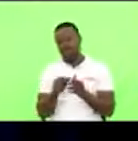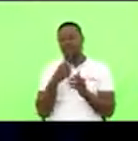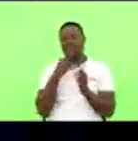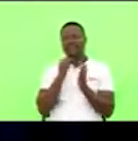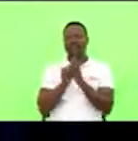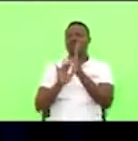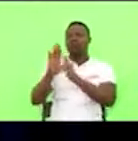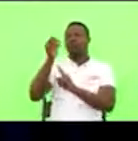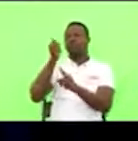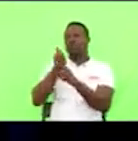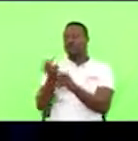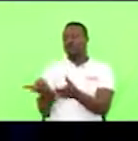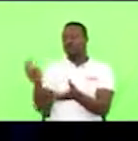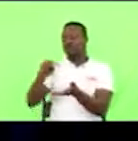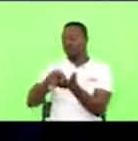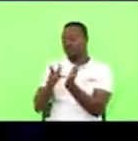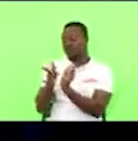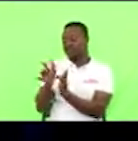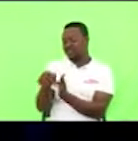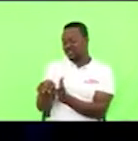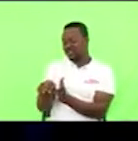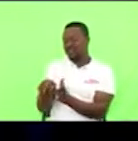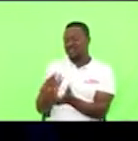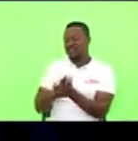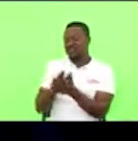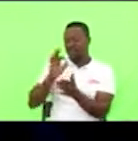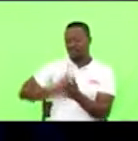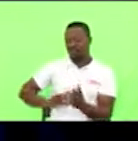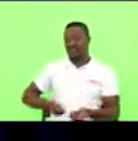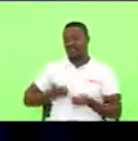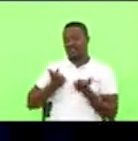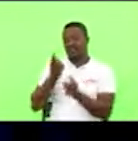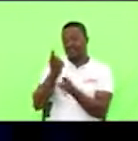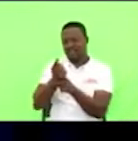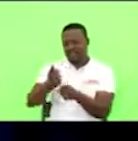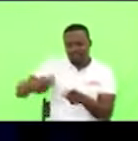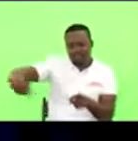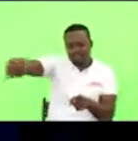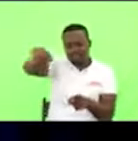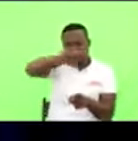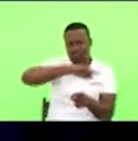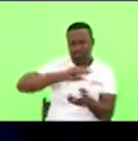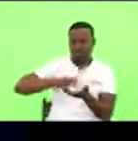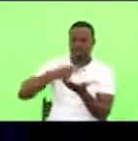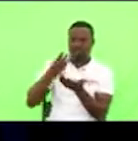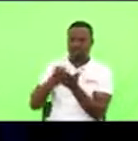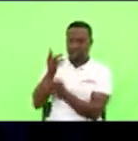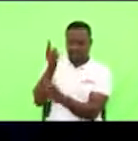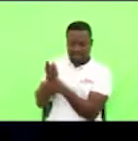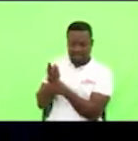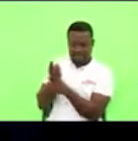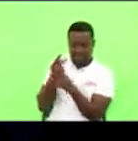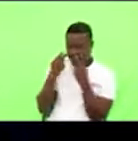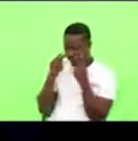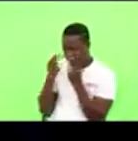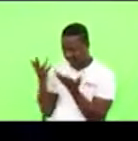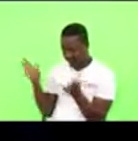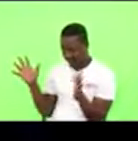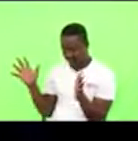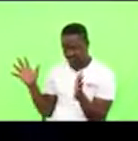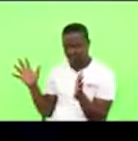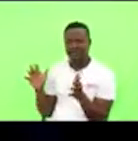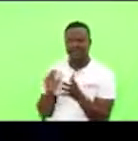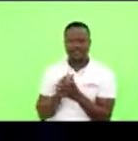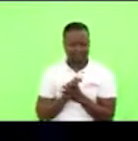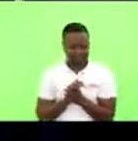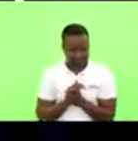"God has raised this Jesus to life, and we are all witnesses of it." Let's take the big